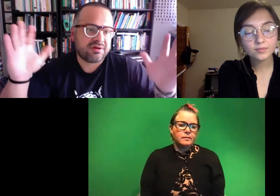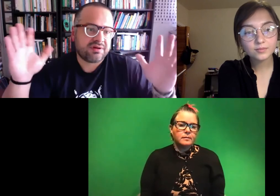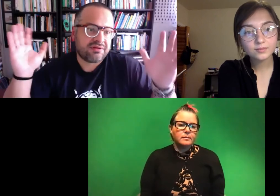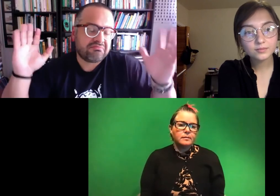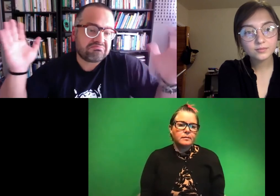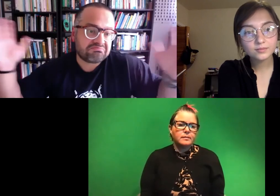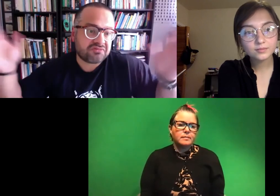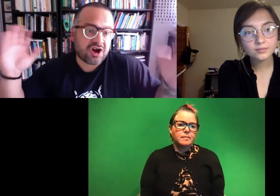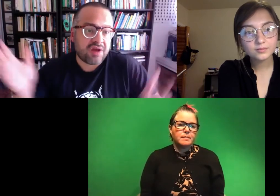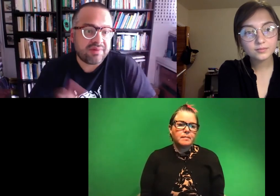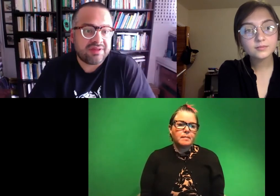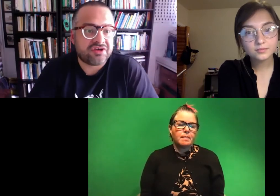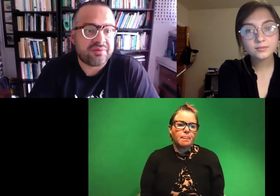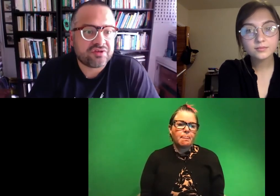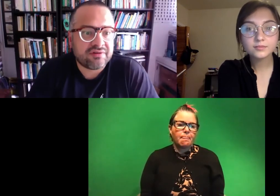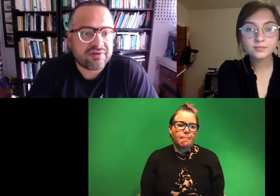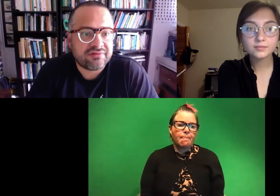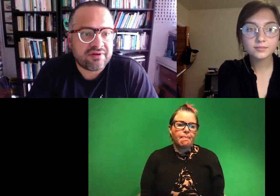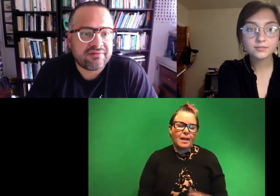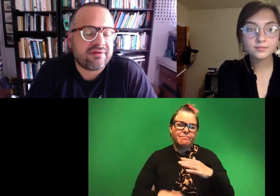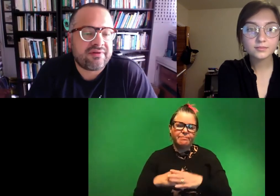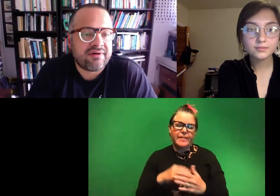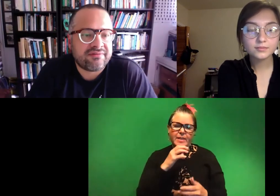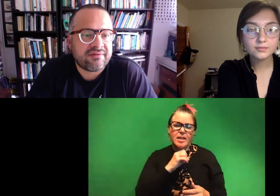the highest time in terms